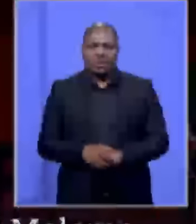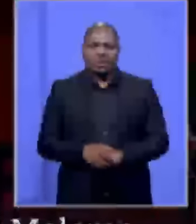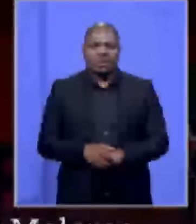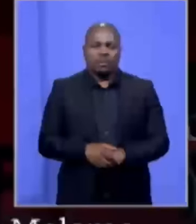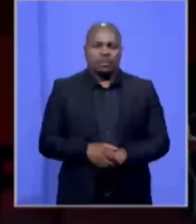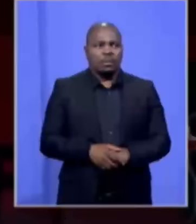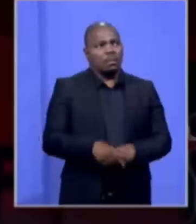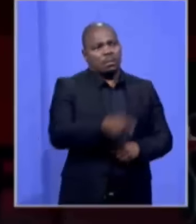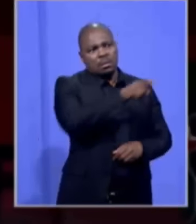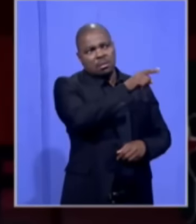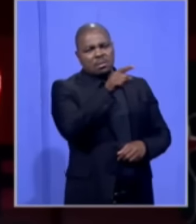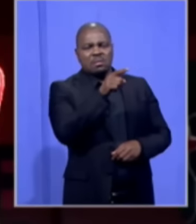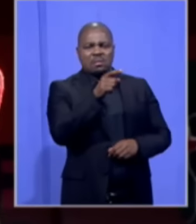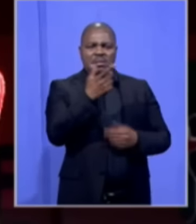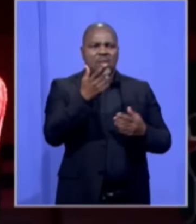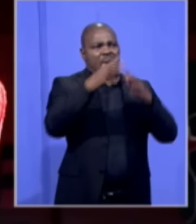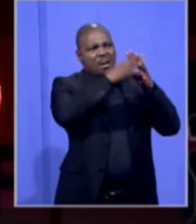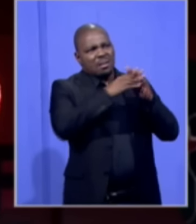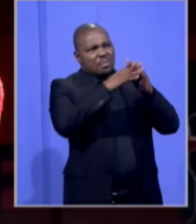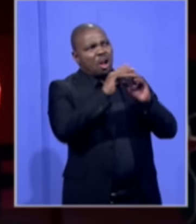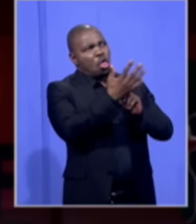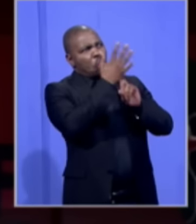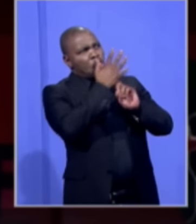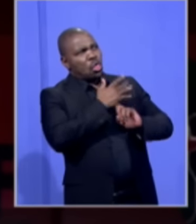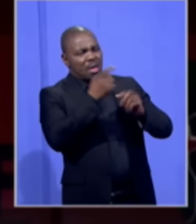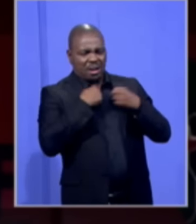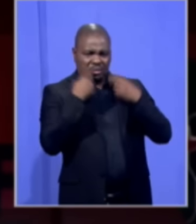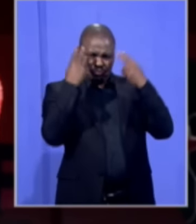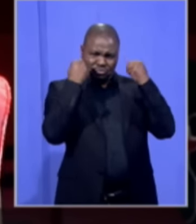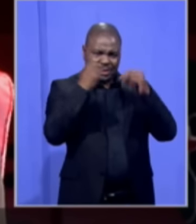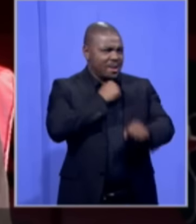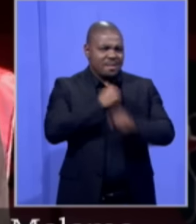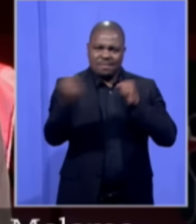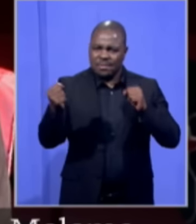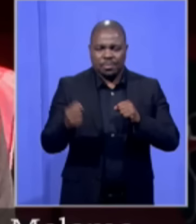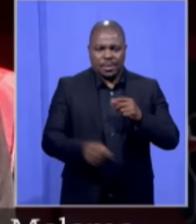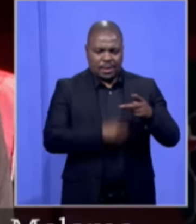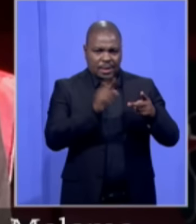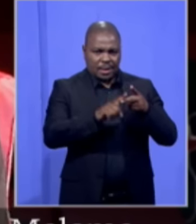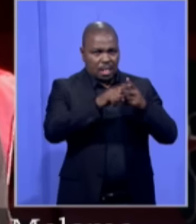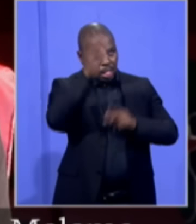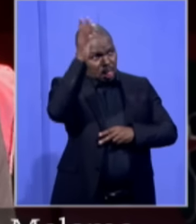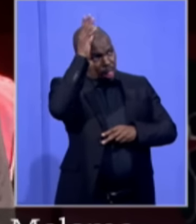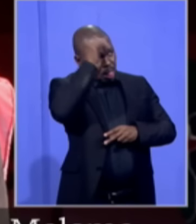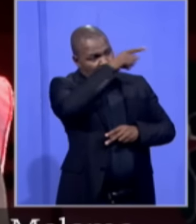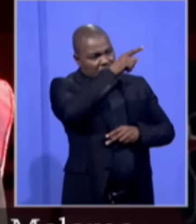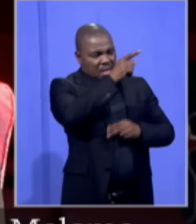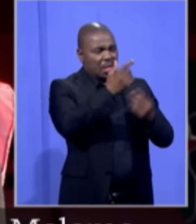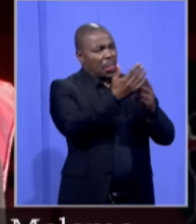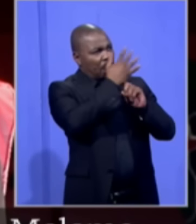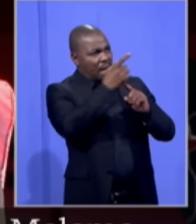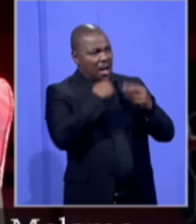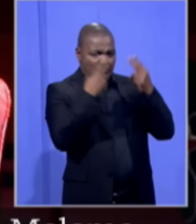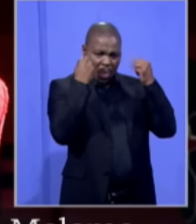be intimidated by America. I will never be intimidated by Donald Trump. They were